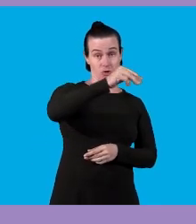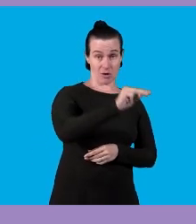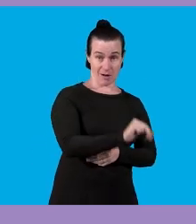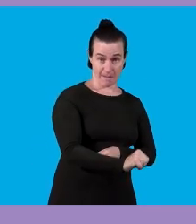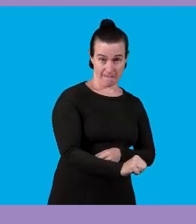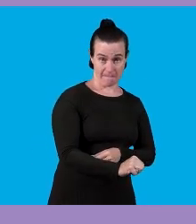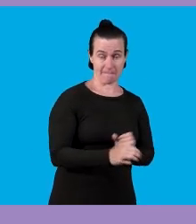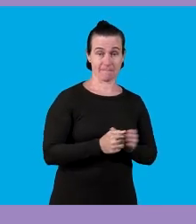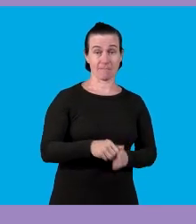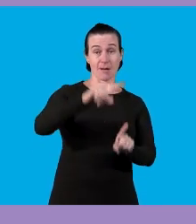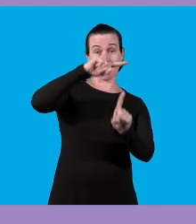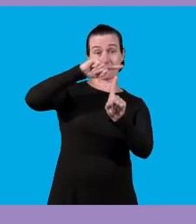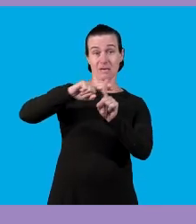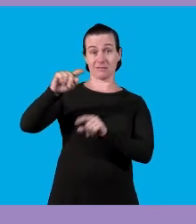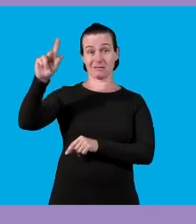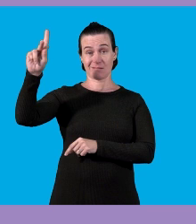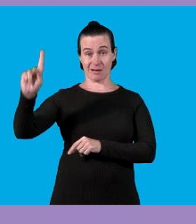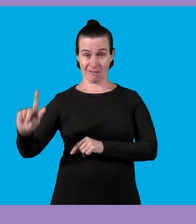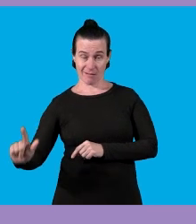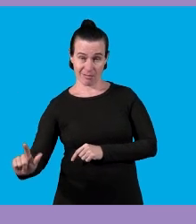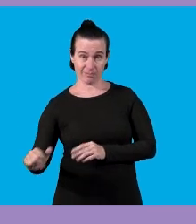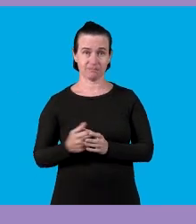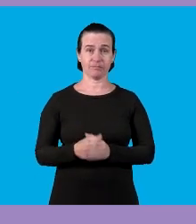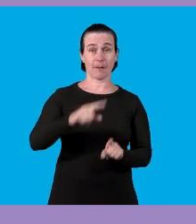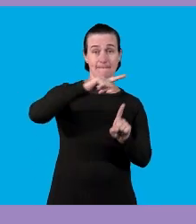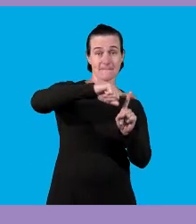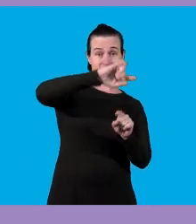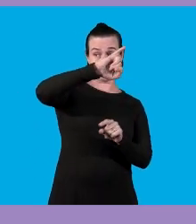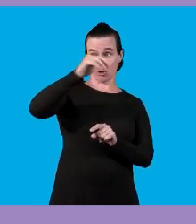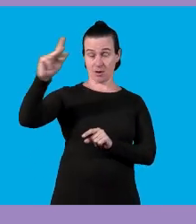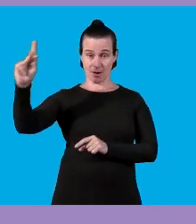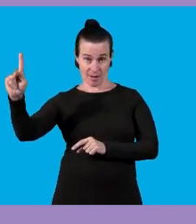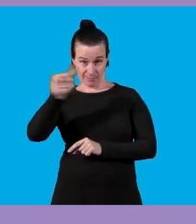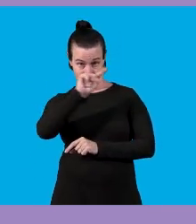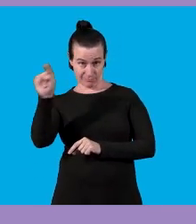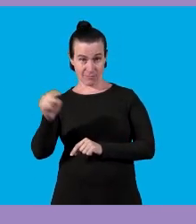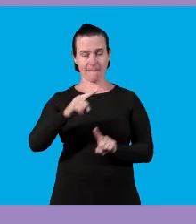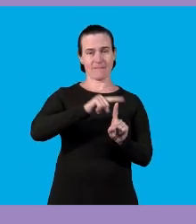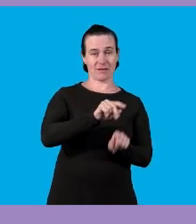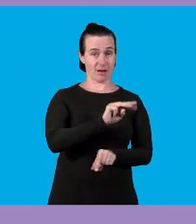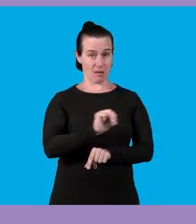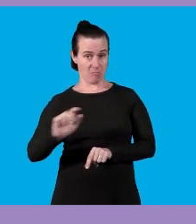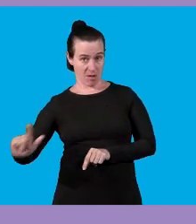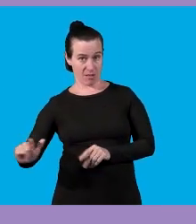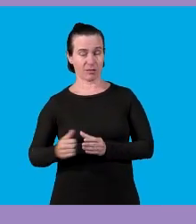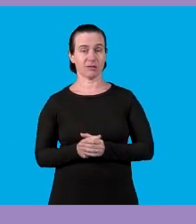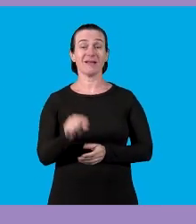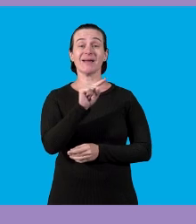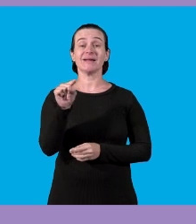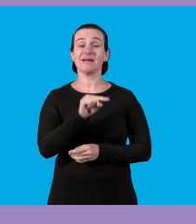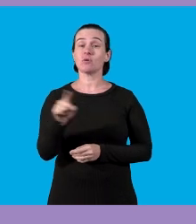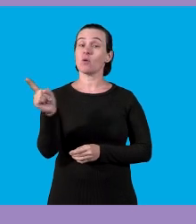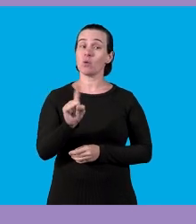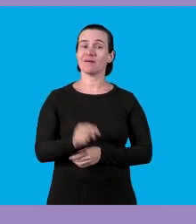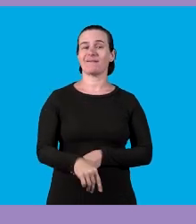JM plus KL plus JK plus